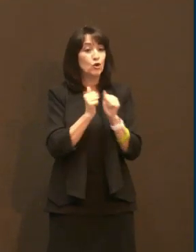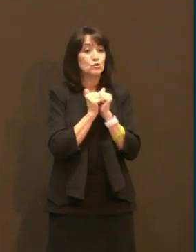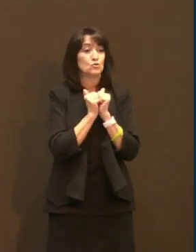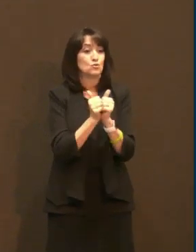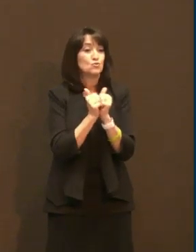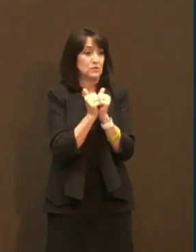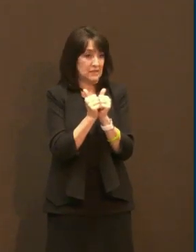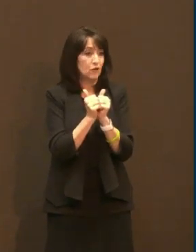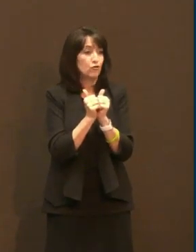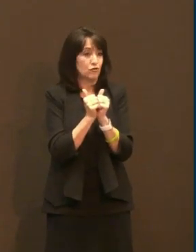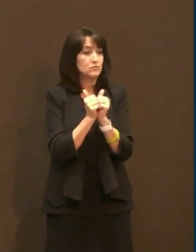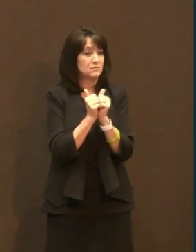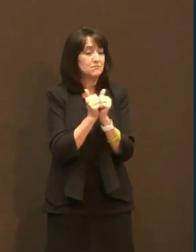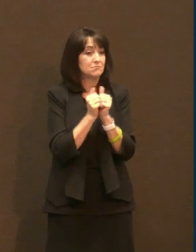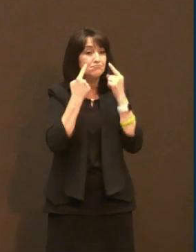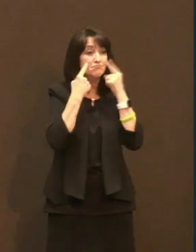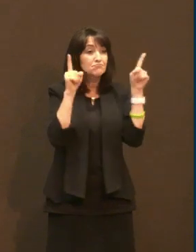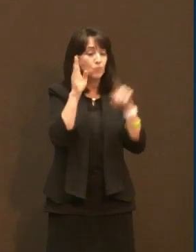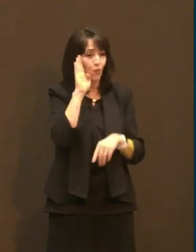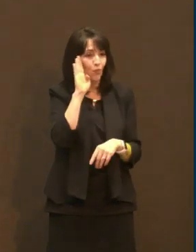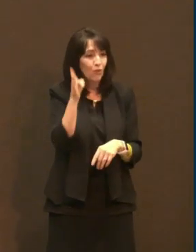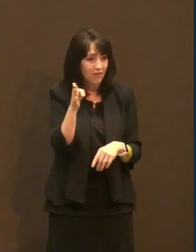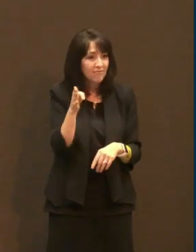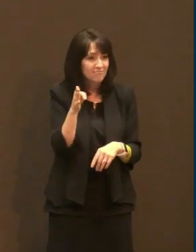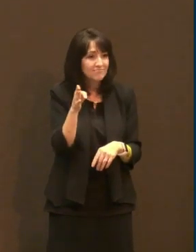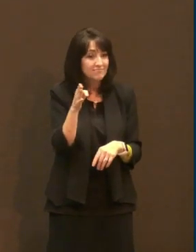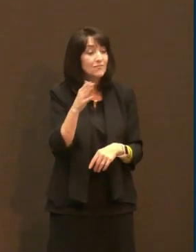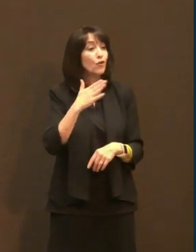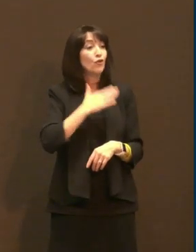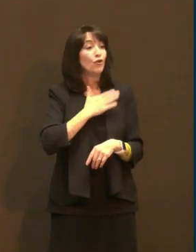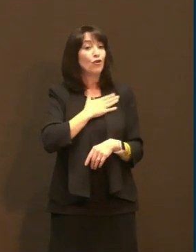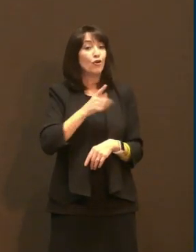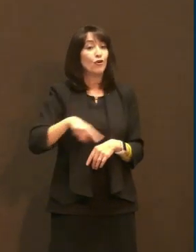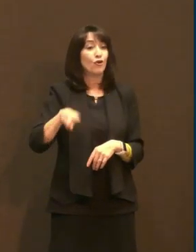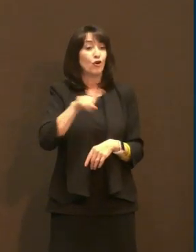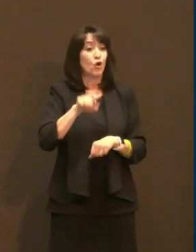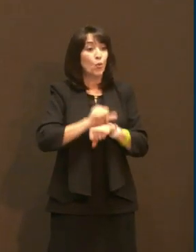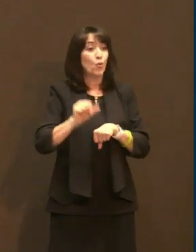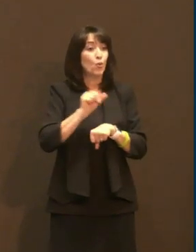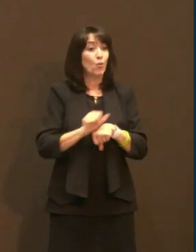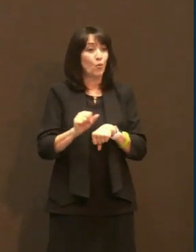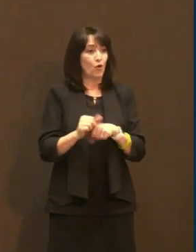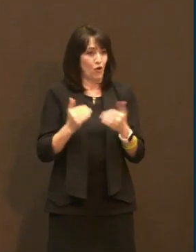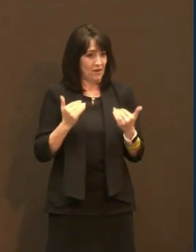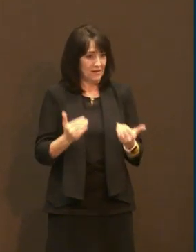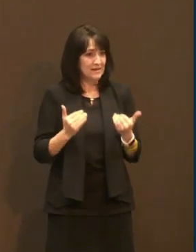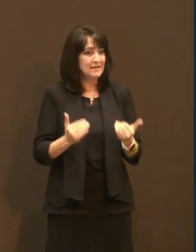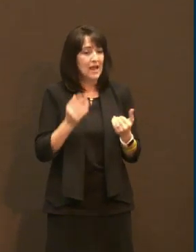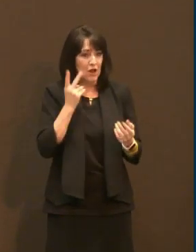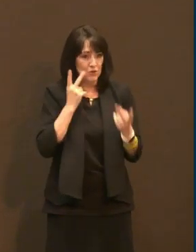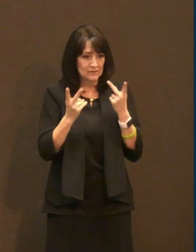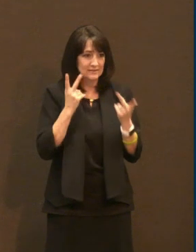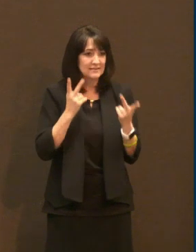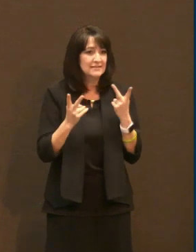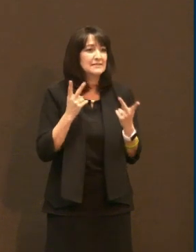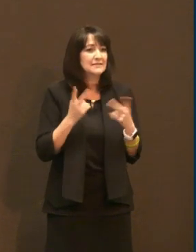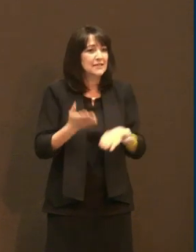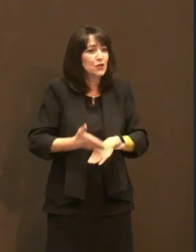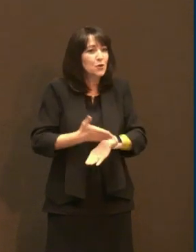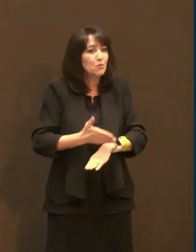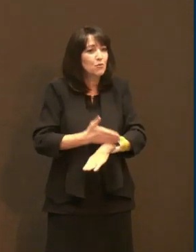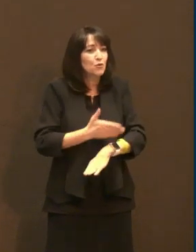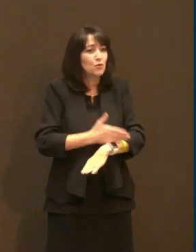last 2 months are bearing fruit. We're seeing a flattening in the curve. We're not out of it yet, and we still need people to